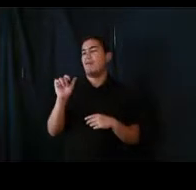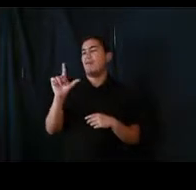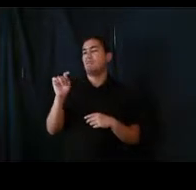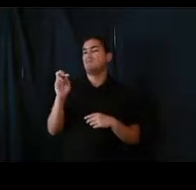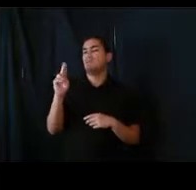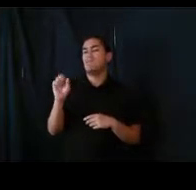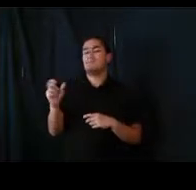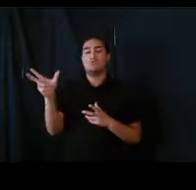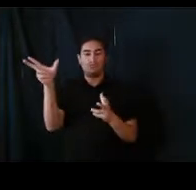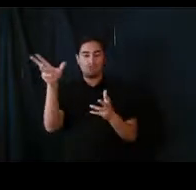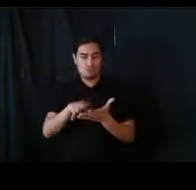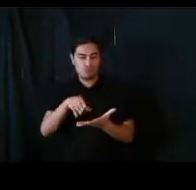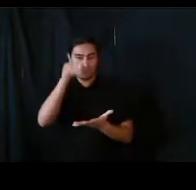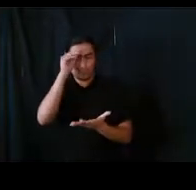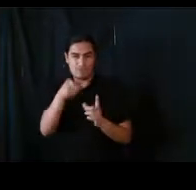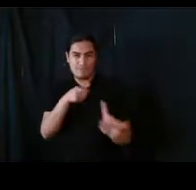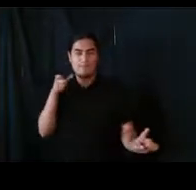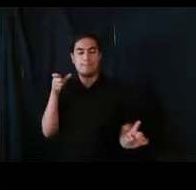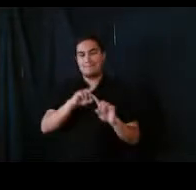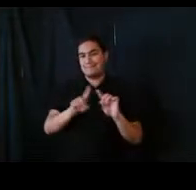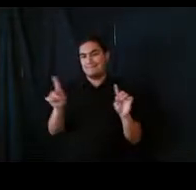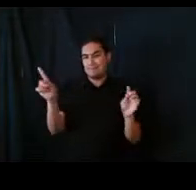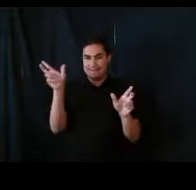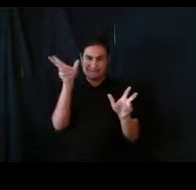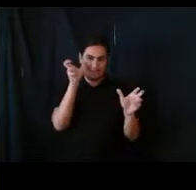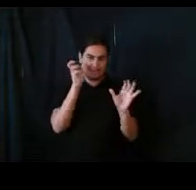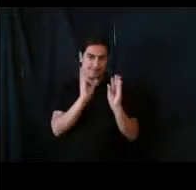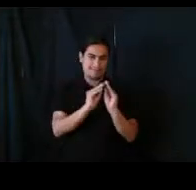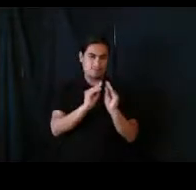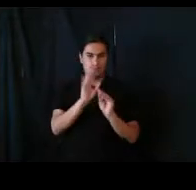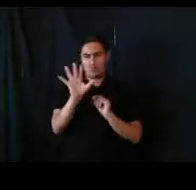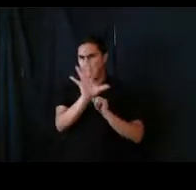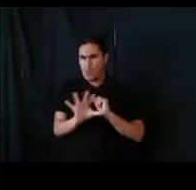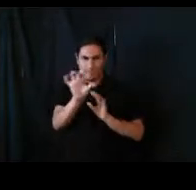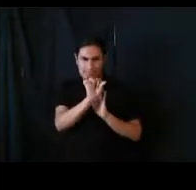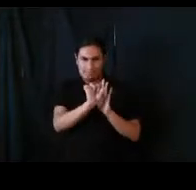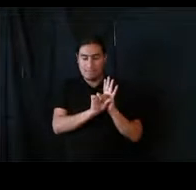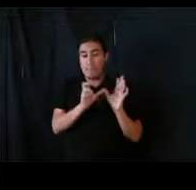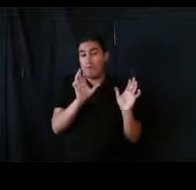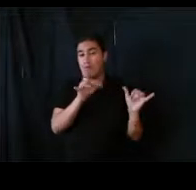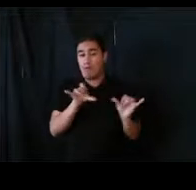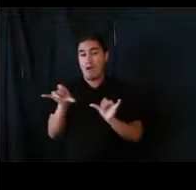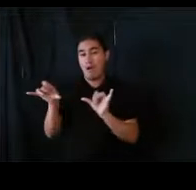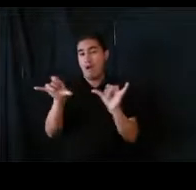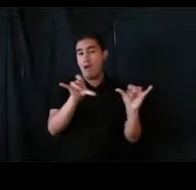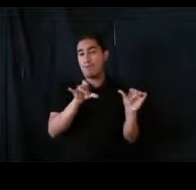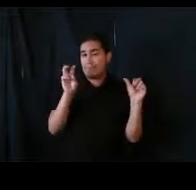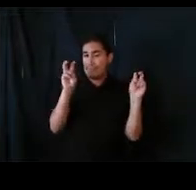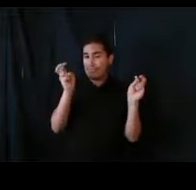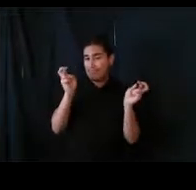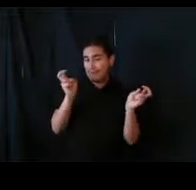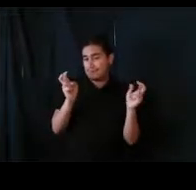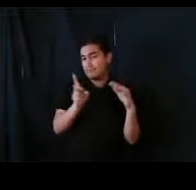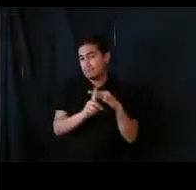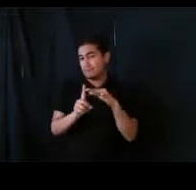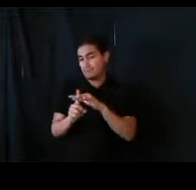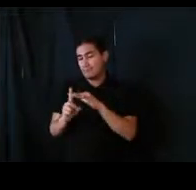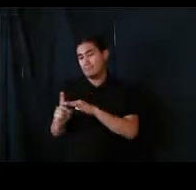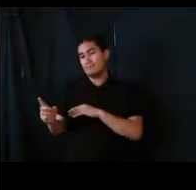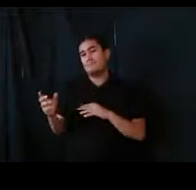learned from the various listening sessions throughout the state what common themes there may be we've heard some of them as was